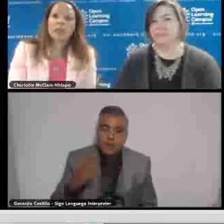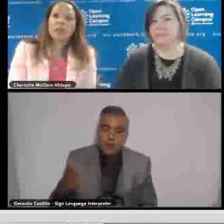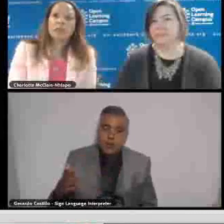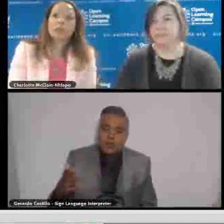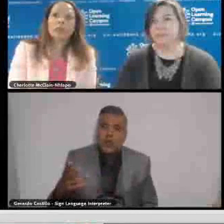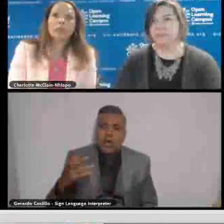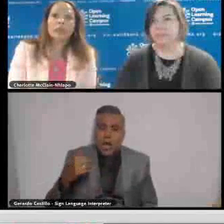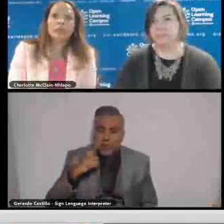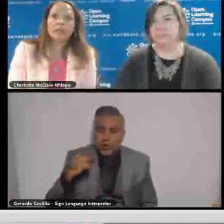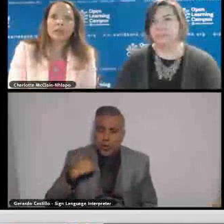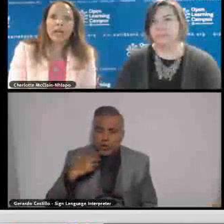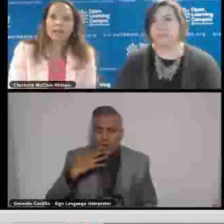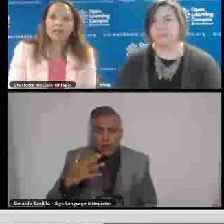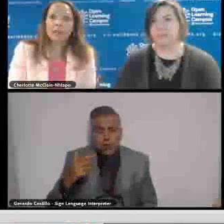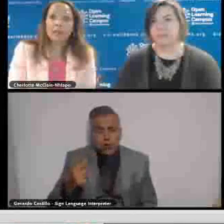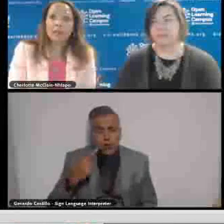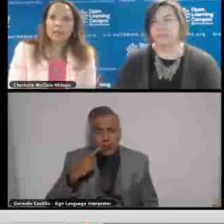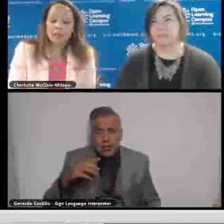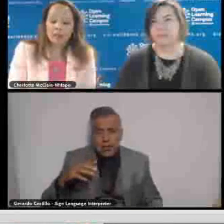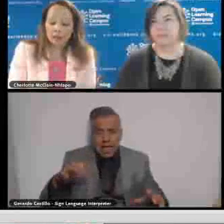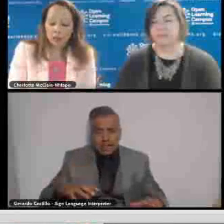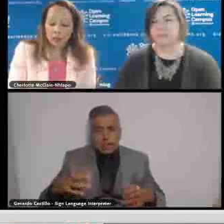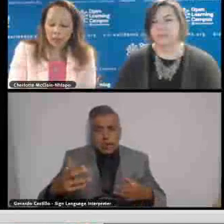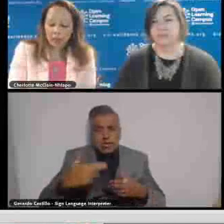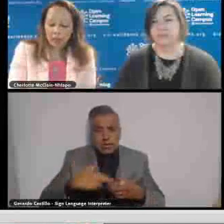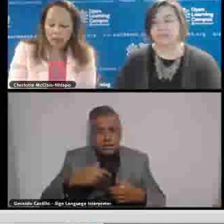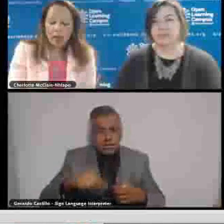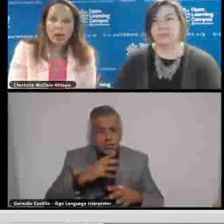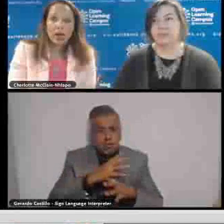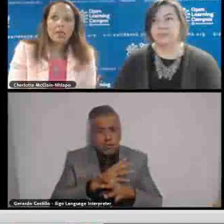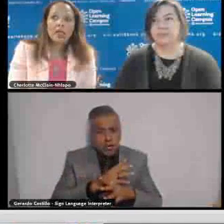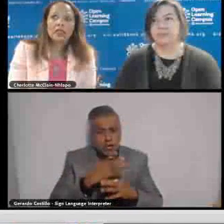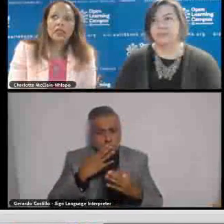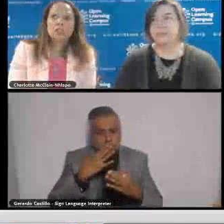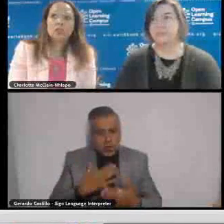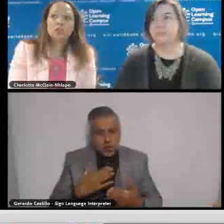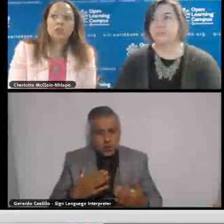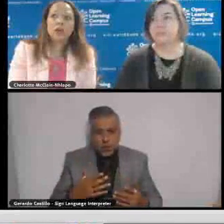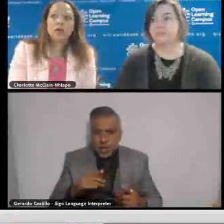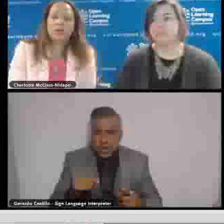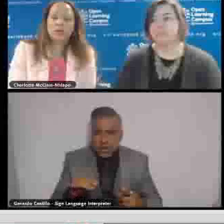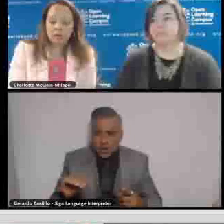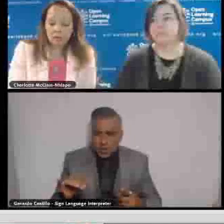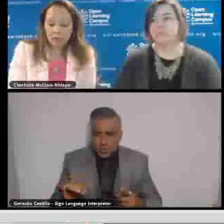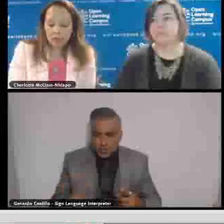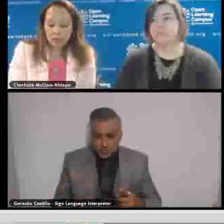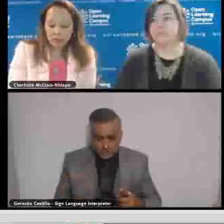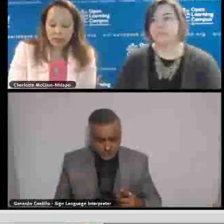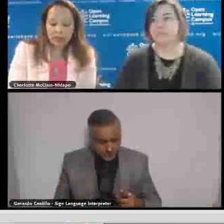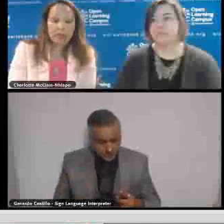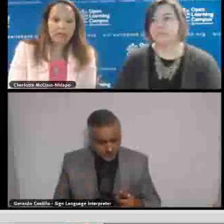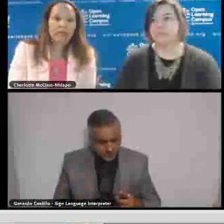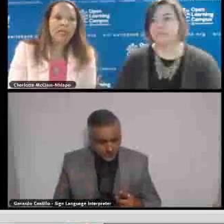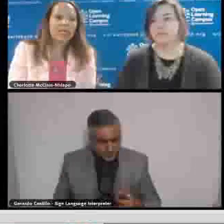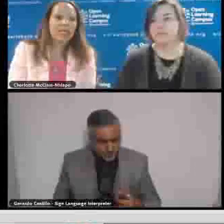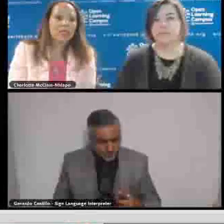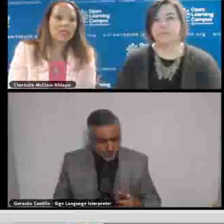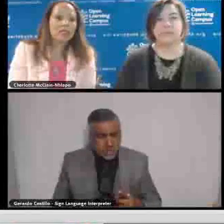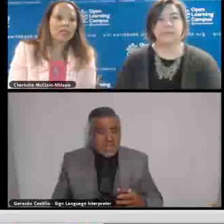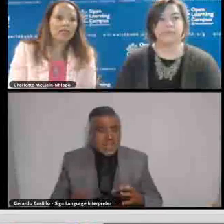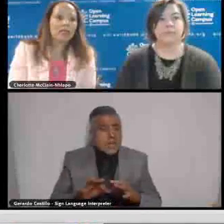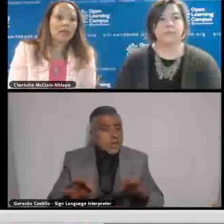being really very active participants in this webinar. And just to point out some key issues